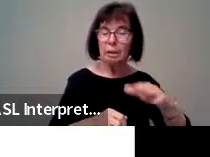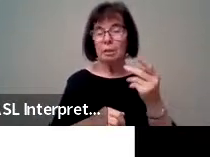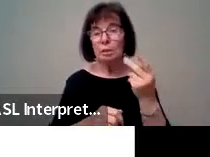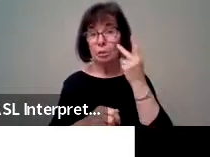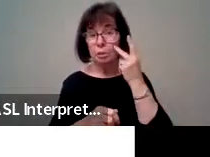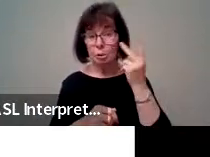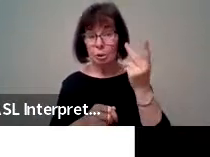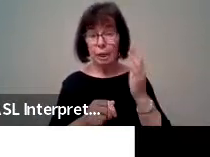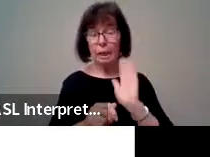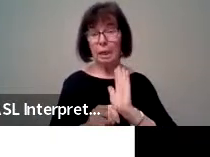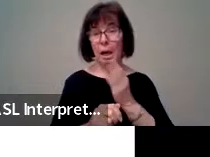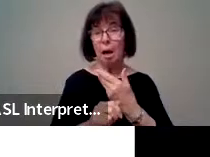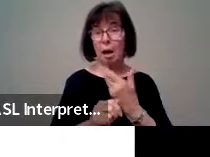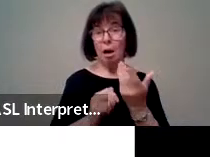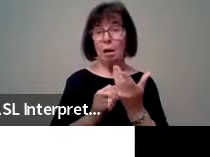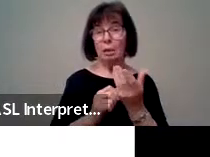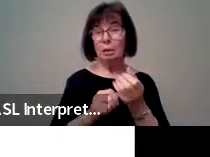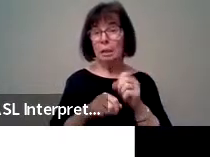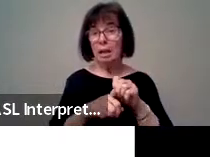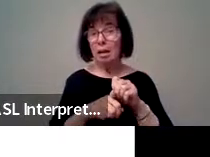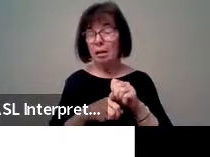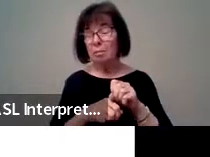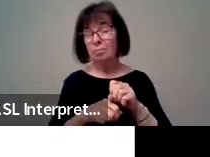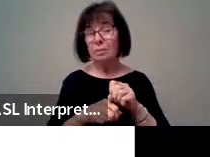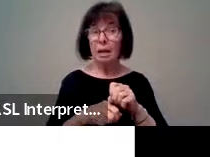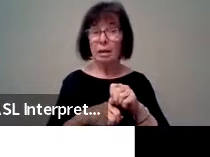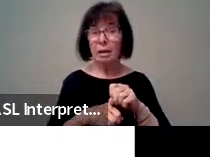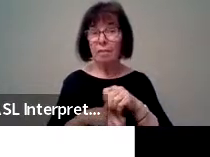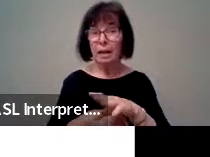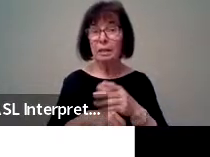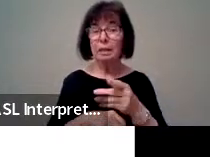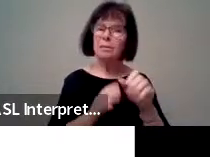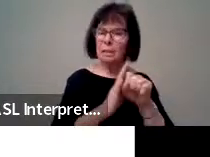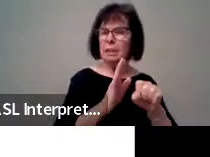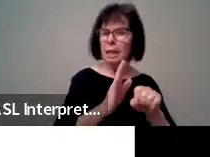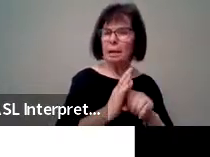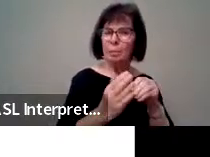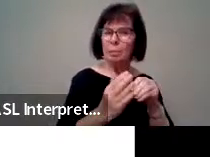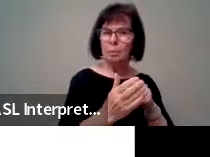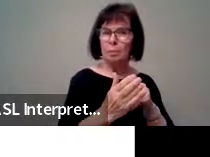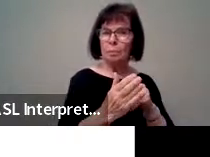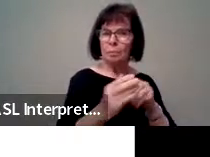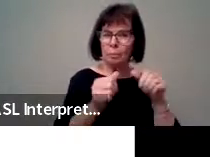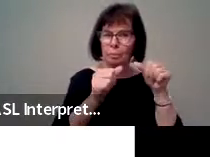R effective, which the state posts on their website. And